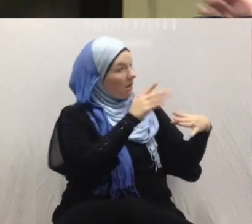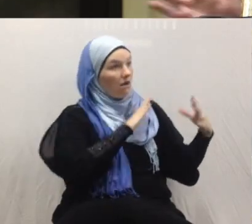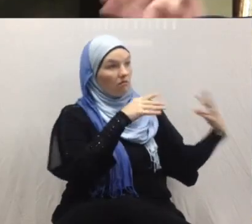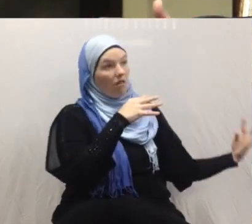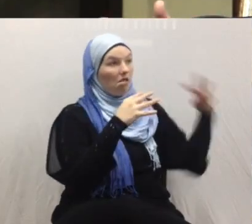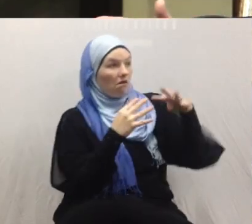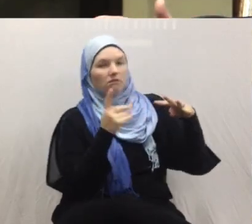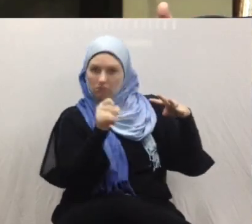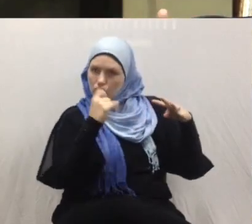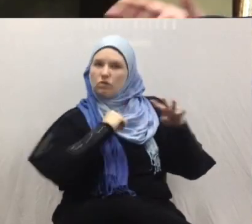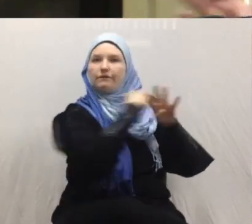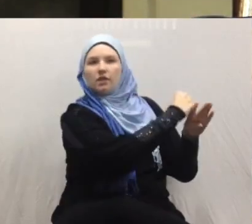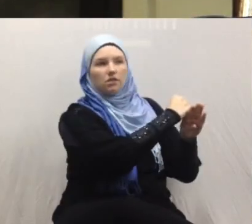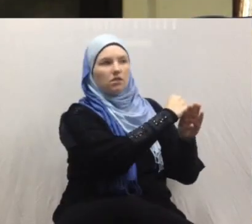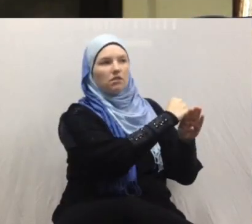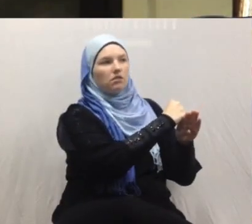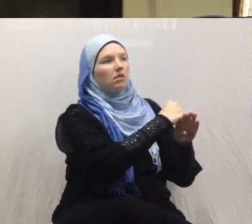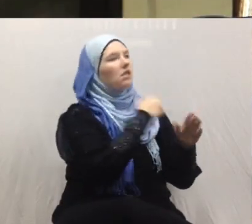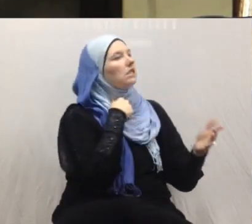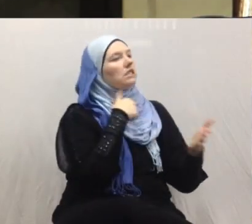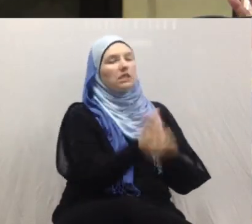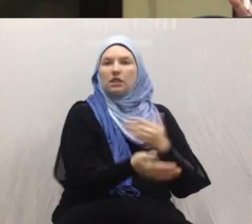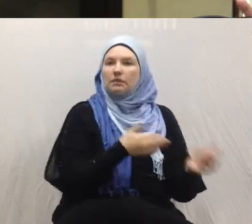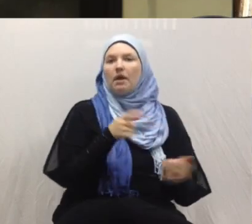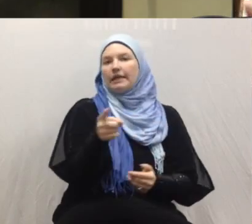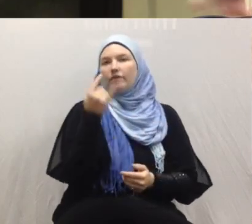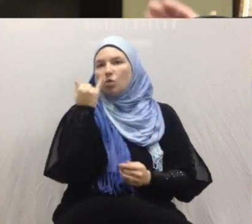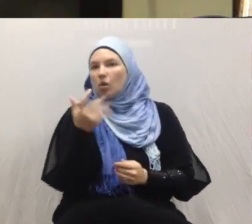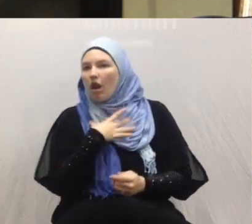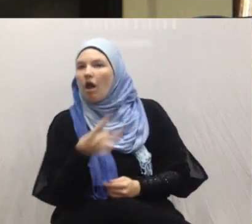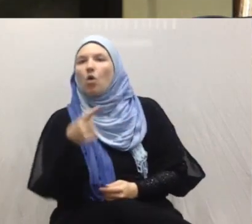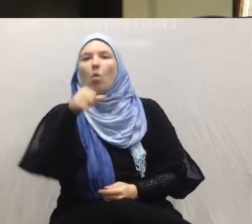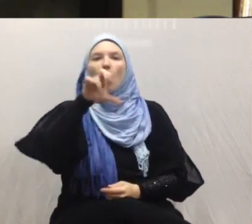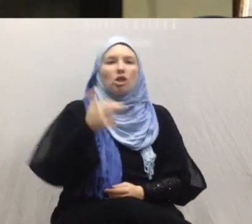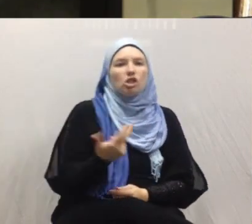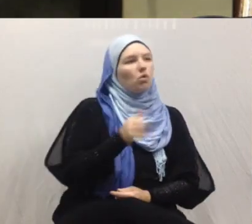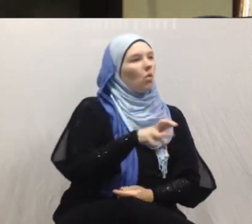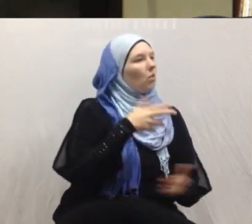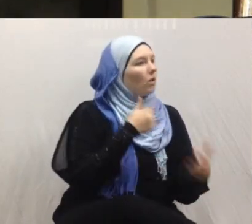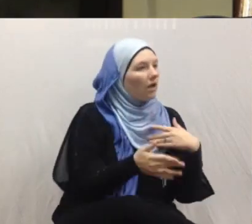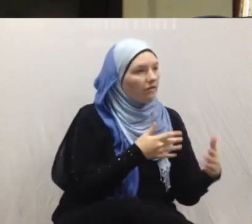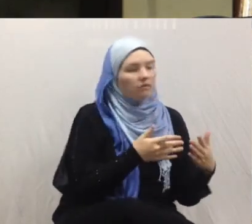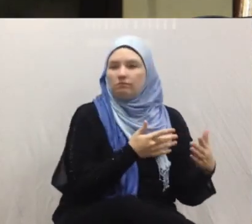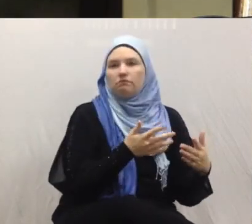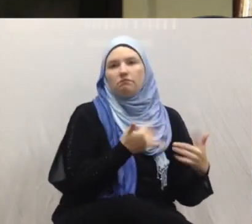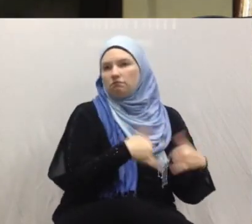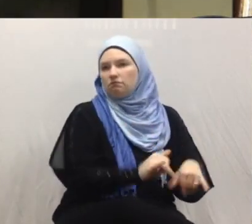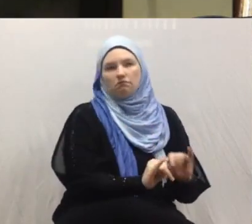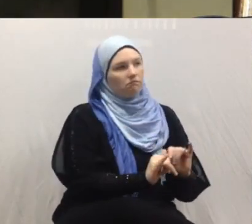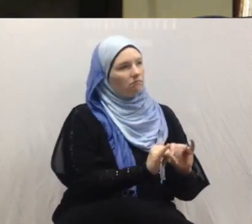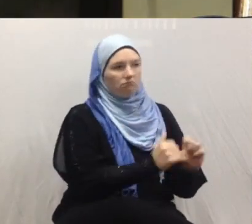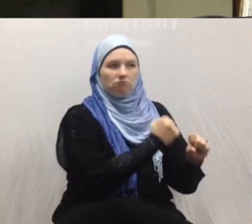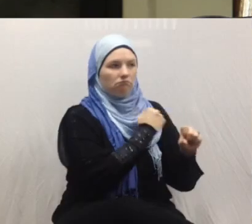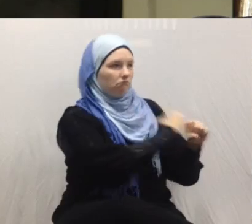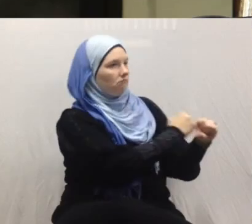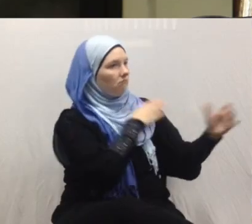extend any protection by tribe or group or individuals to any Qurayshite, even though Quraysh